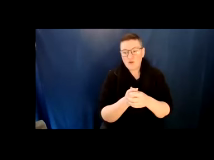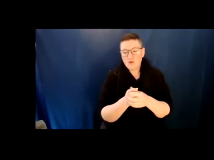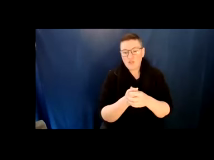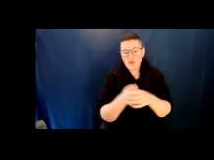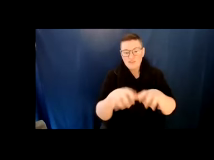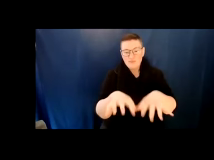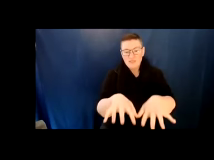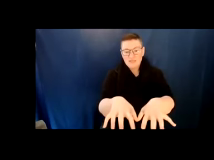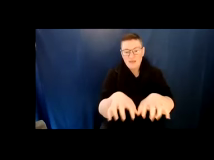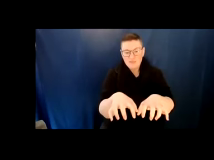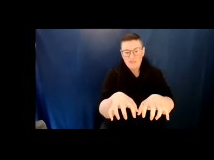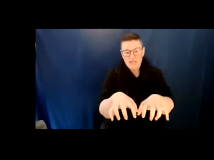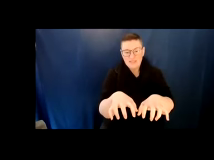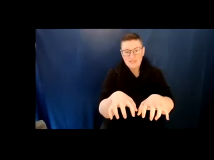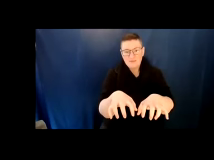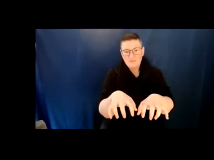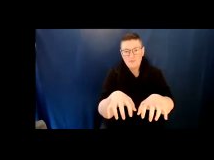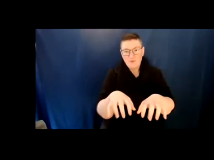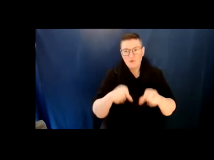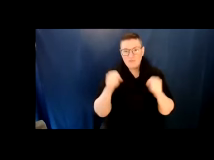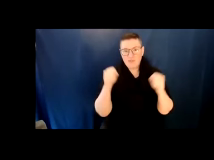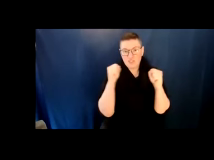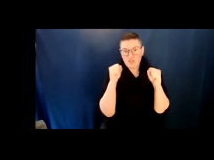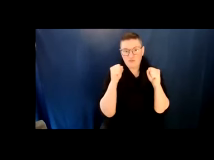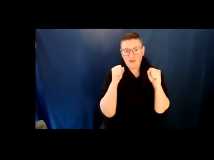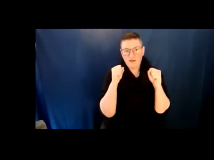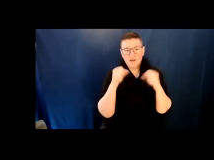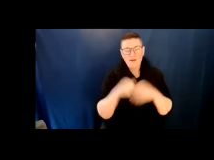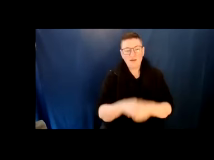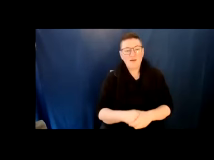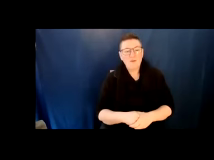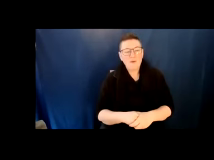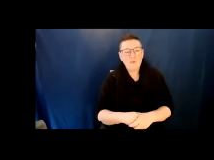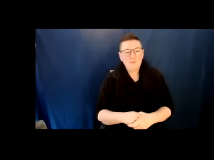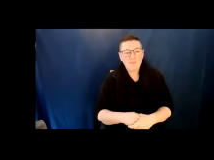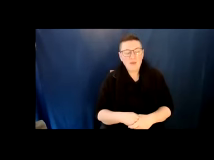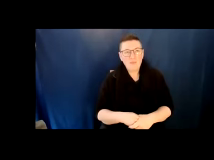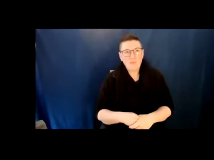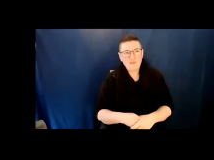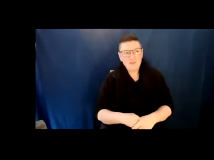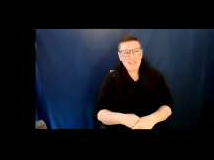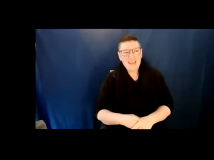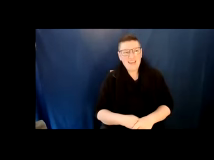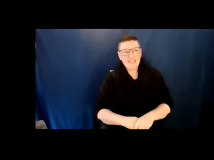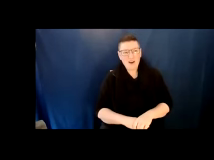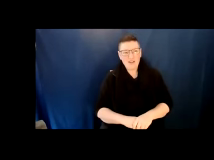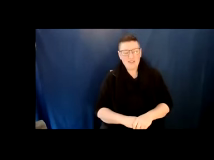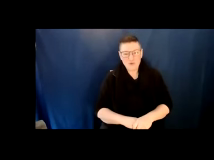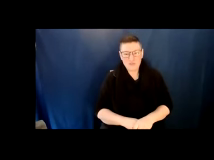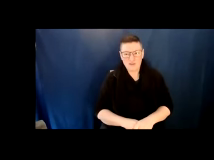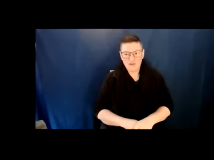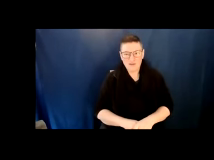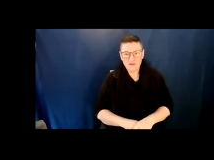So you have something that stops in place or something that's shivering. But if you say his heart